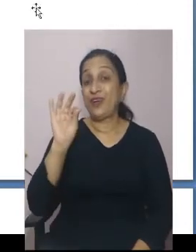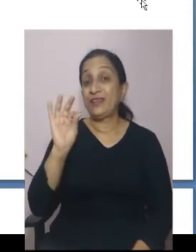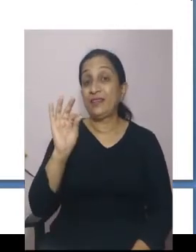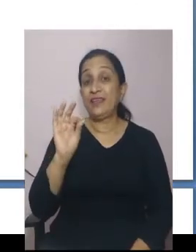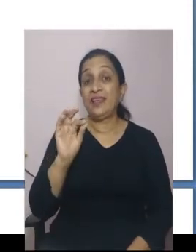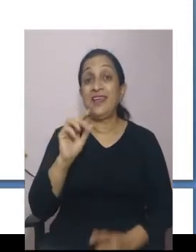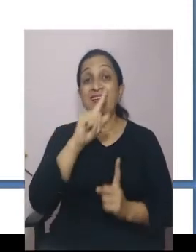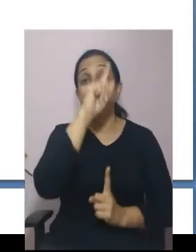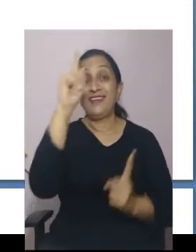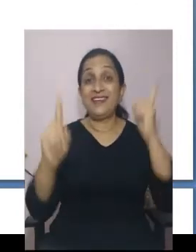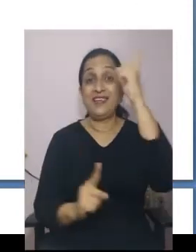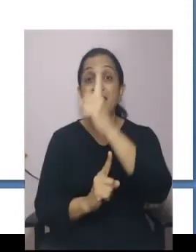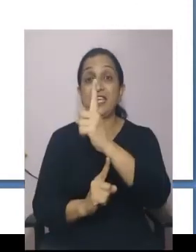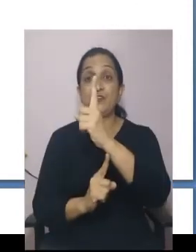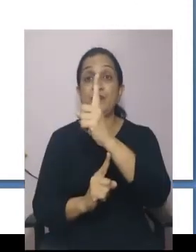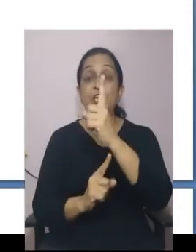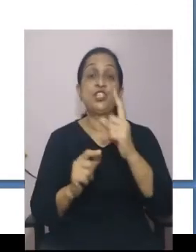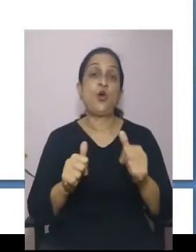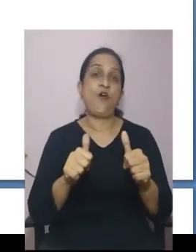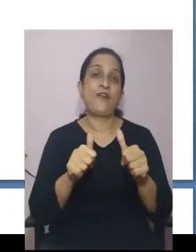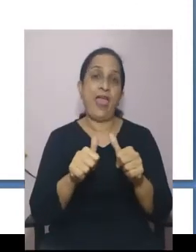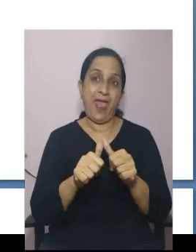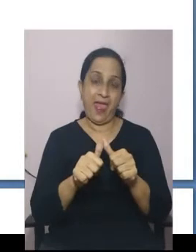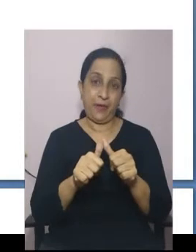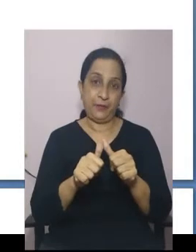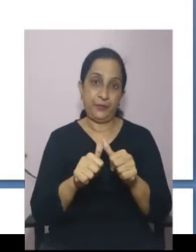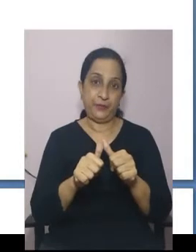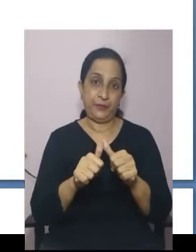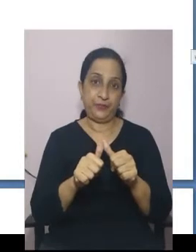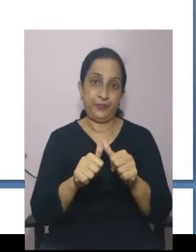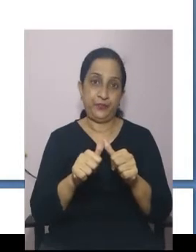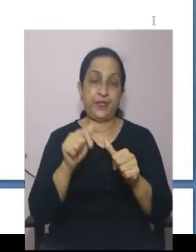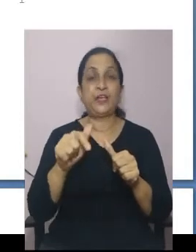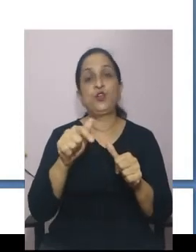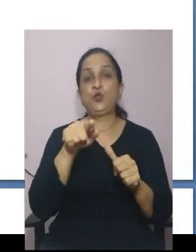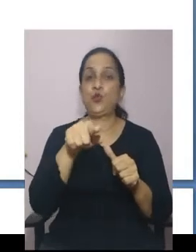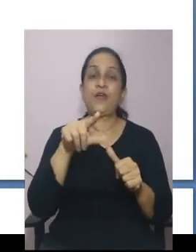Here you are asked to find the inverse of